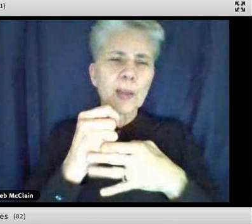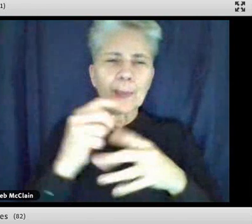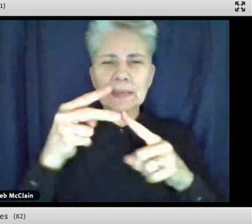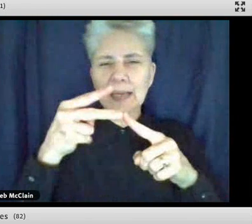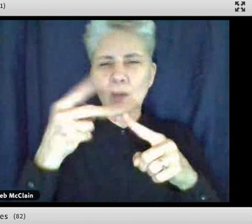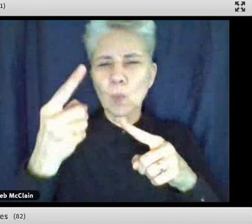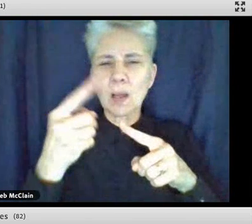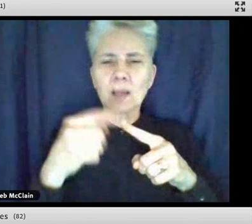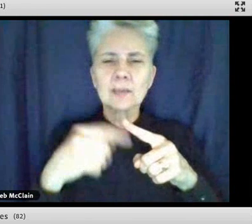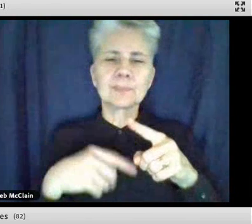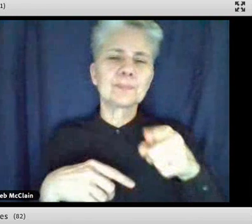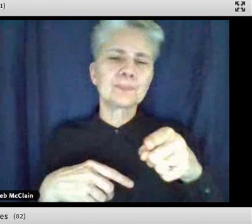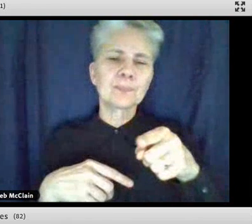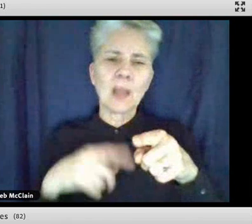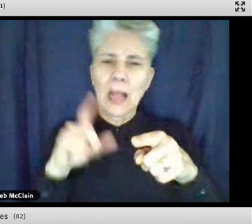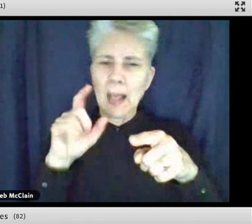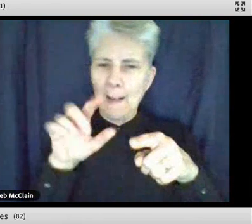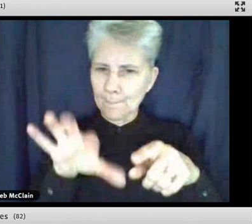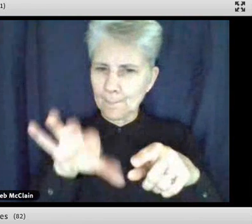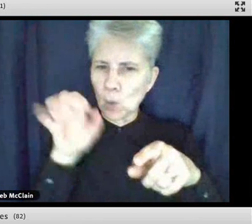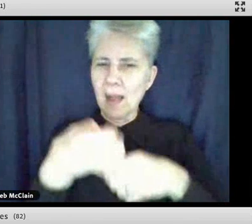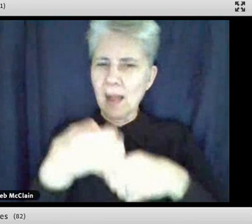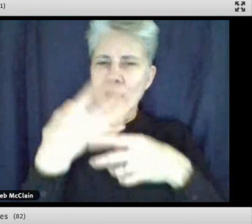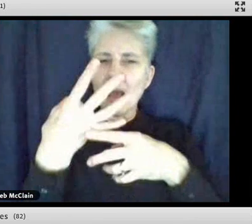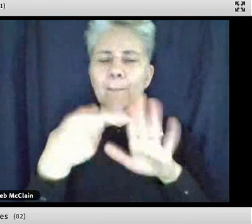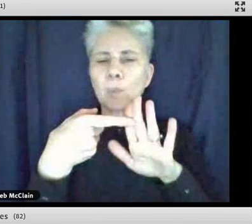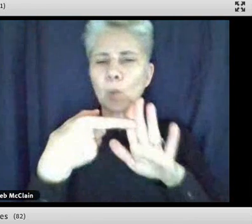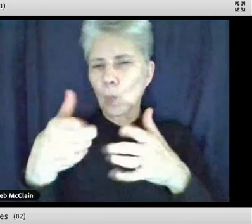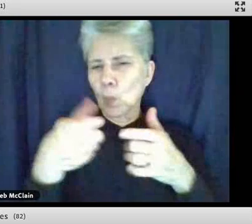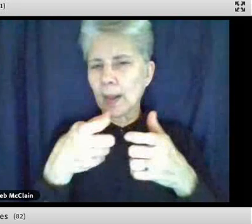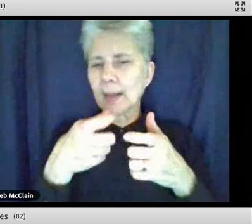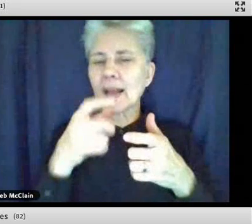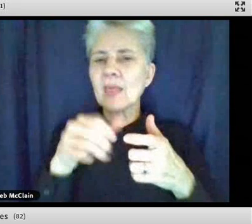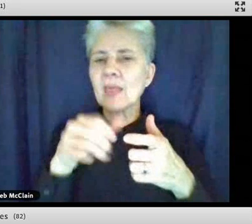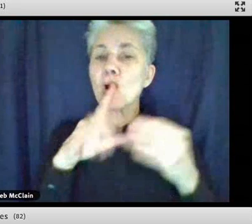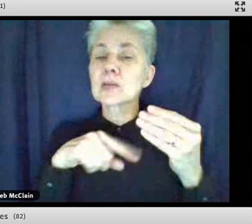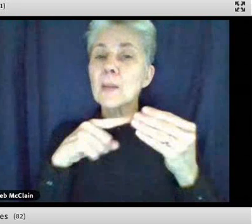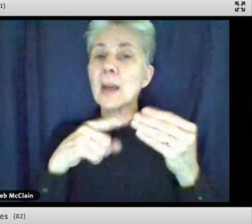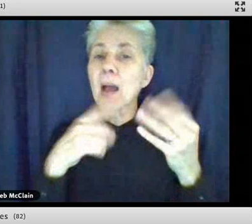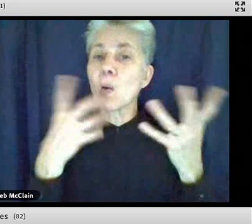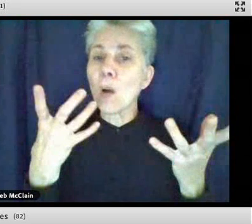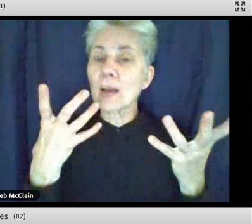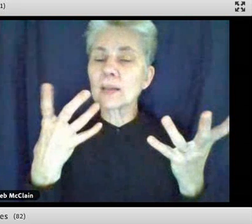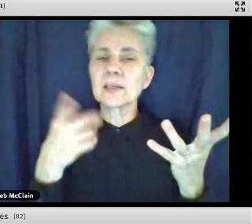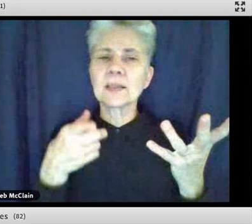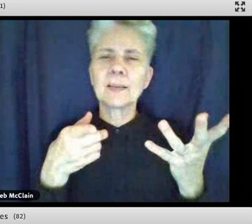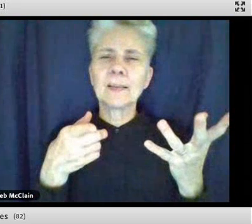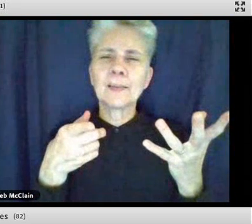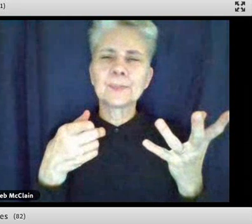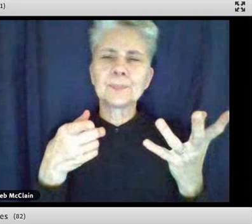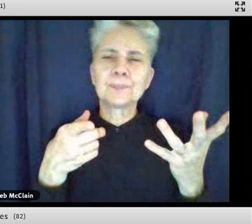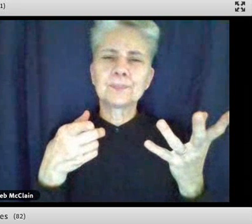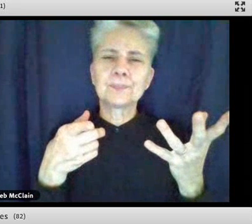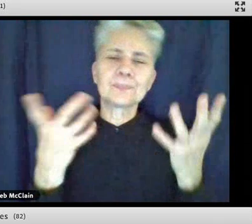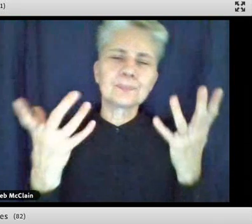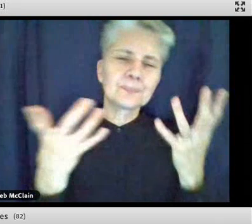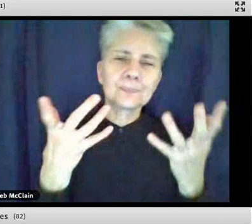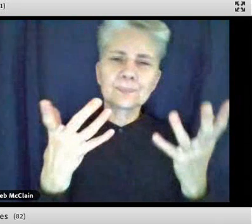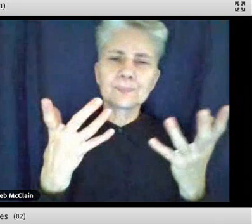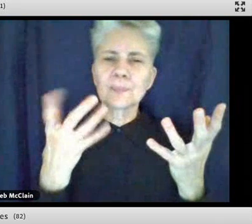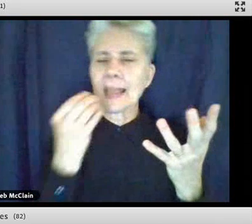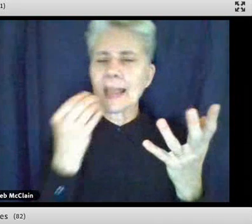you real quick. So this talks about, will eating bananas prevent the coronavirus infection?